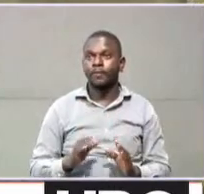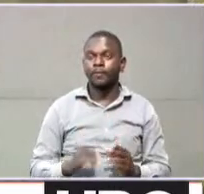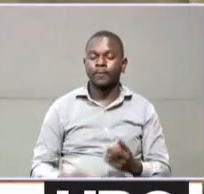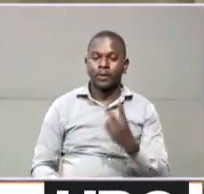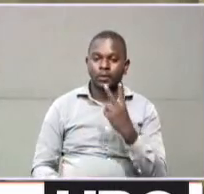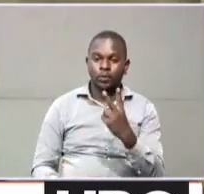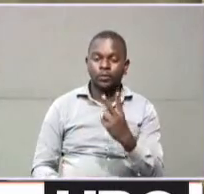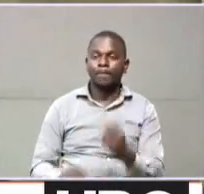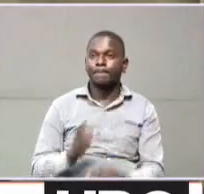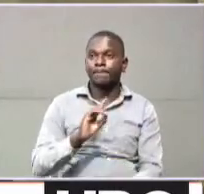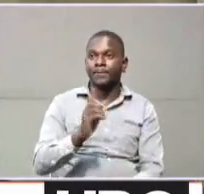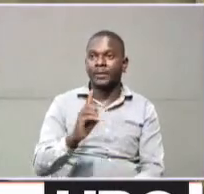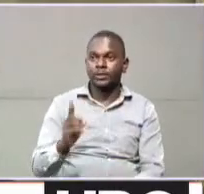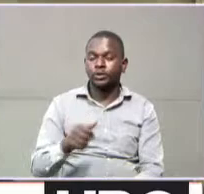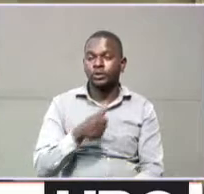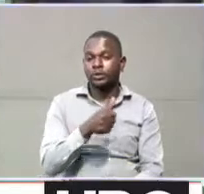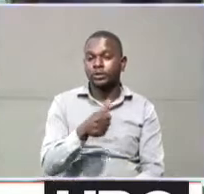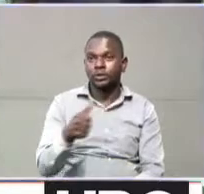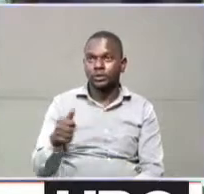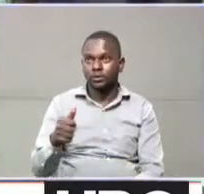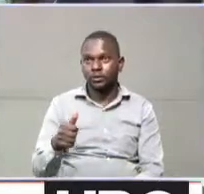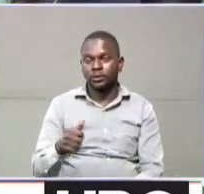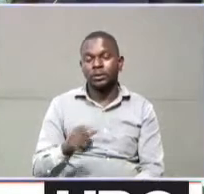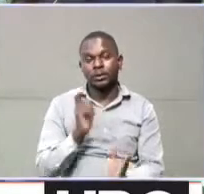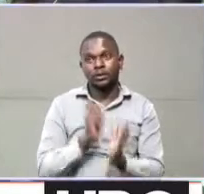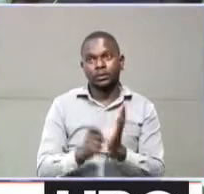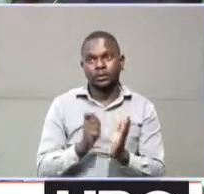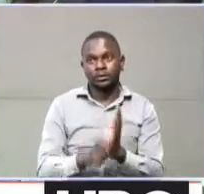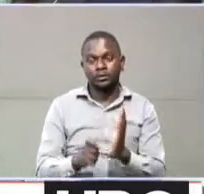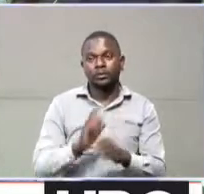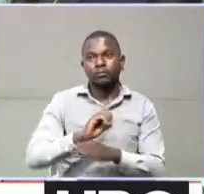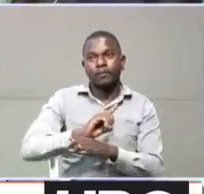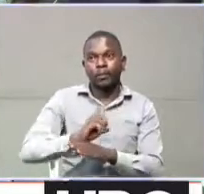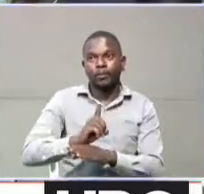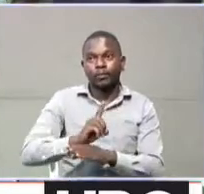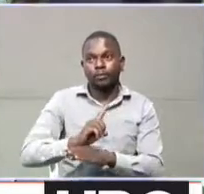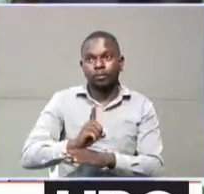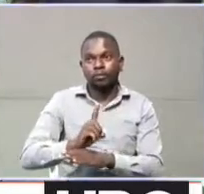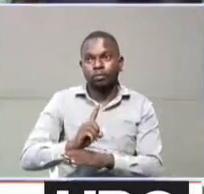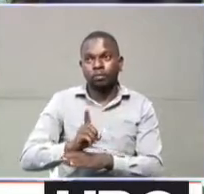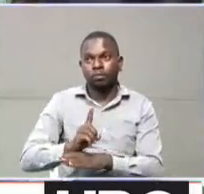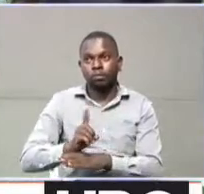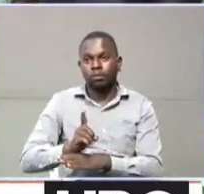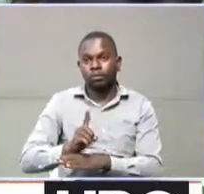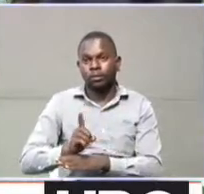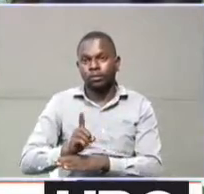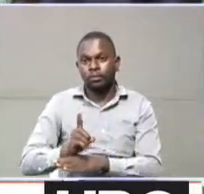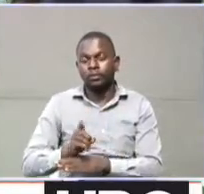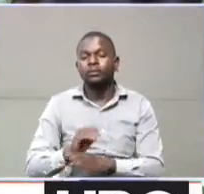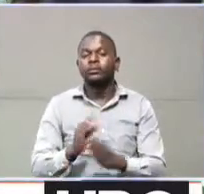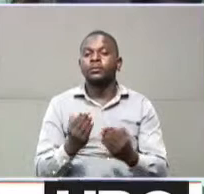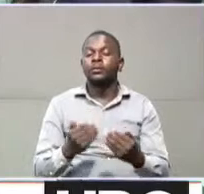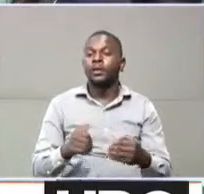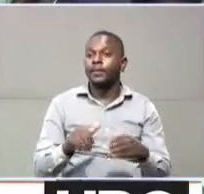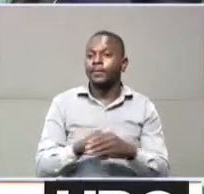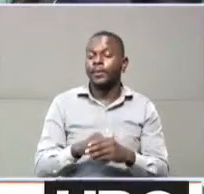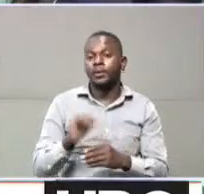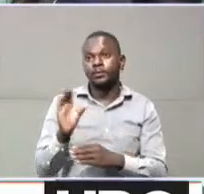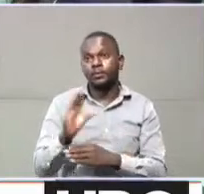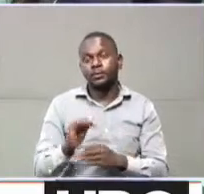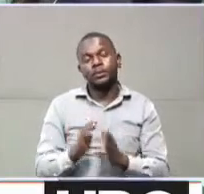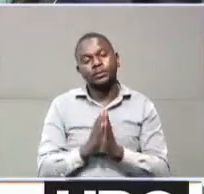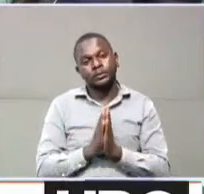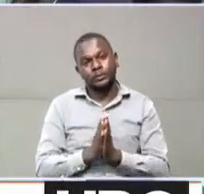minutes each and clark set the croc and members of the committee